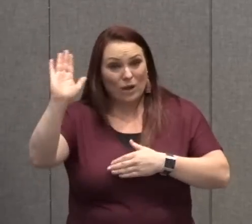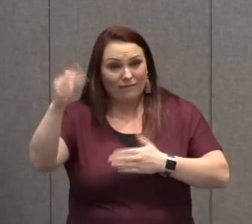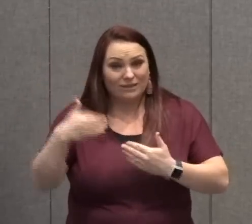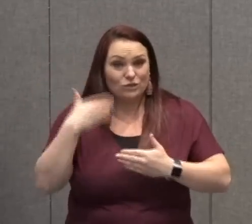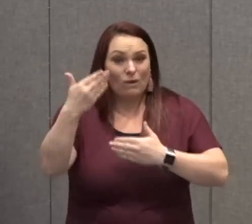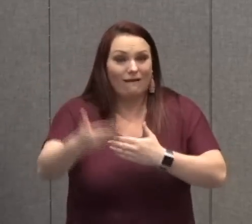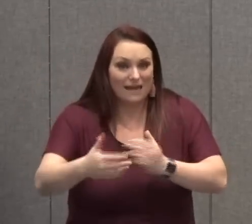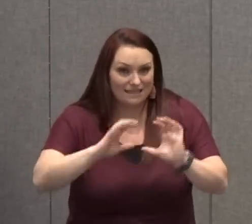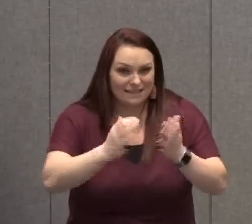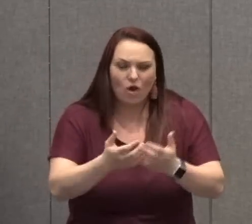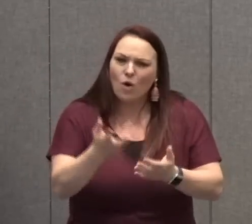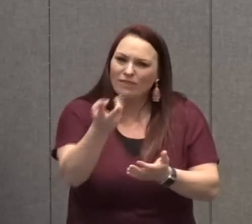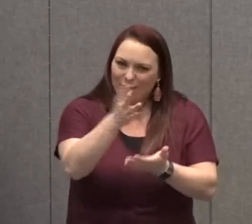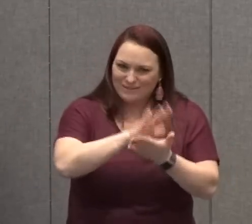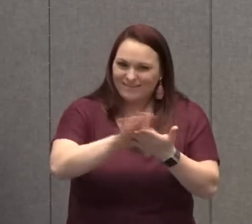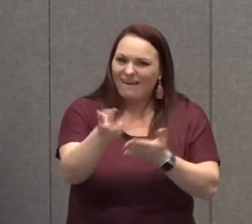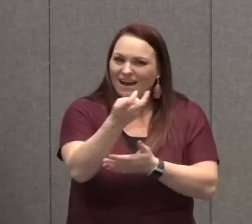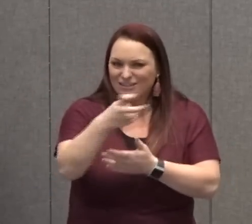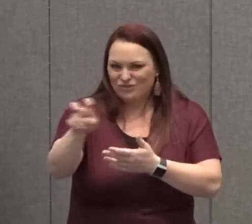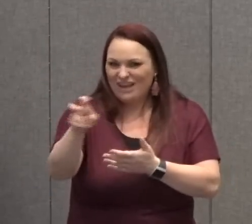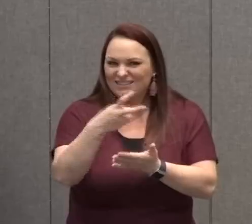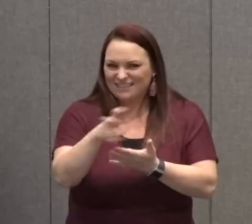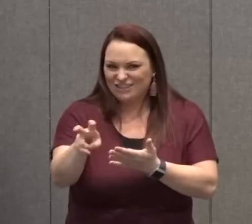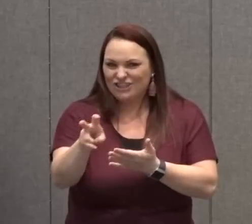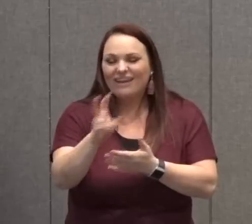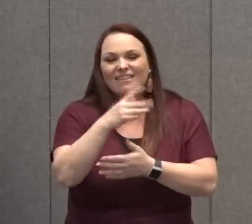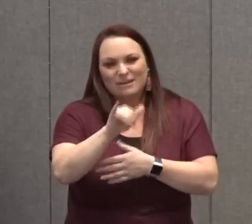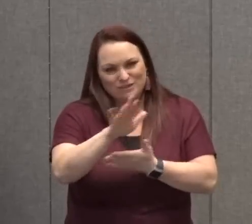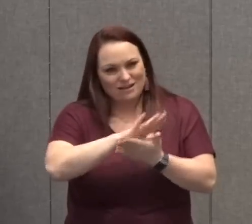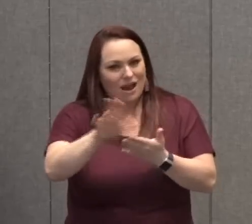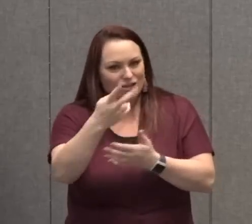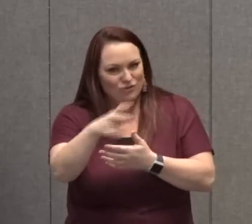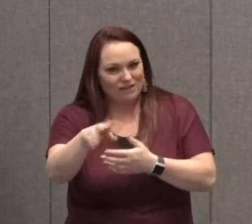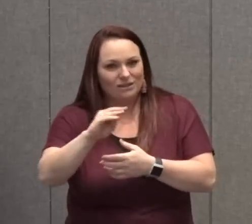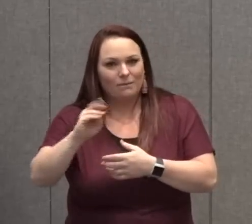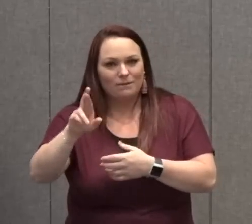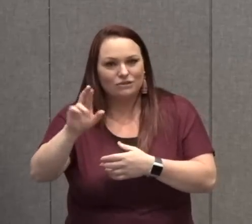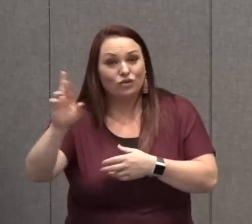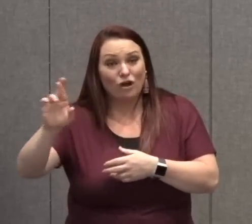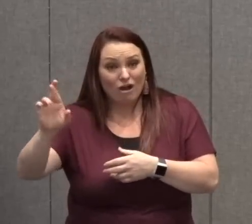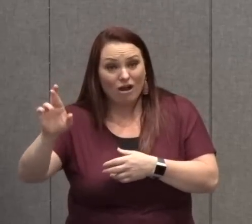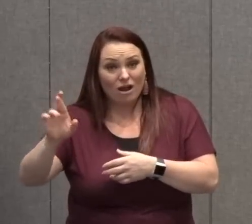look at that transition that was nice Mr. Art I'm gonna go for 200